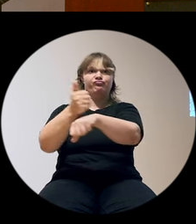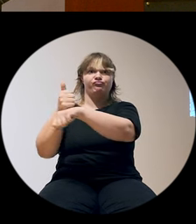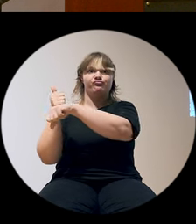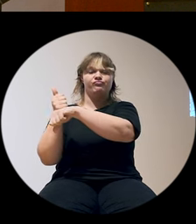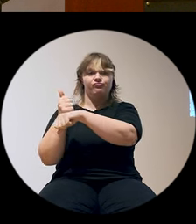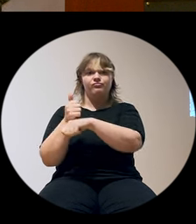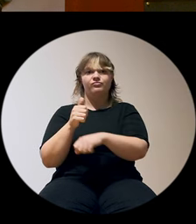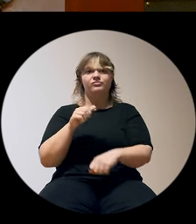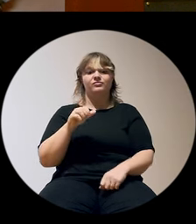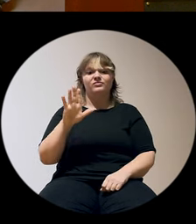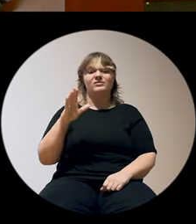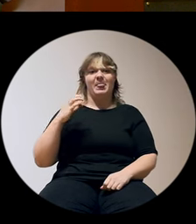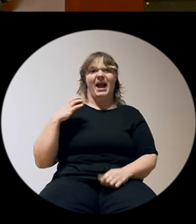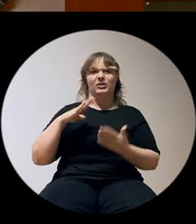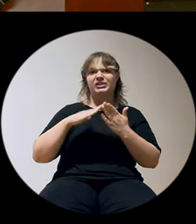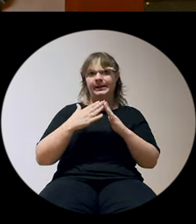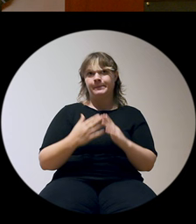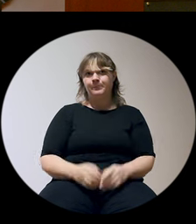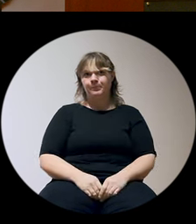raised in the capital in Juneau.